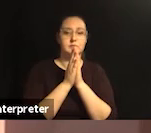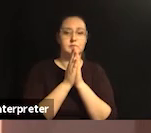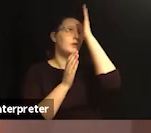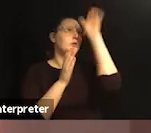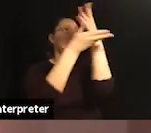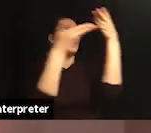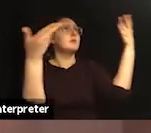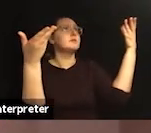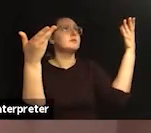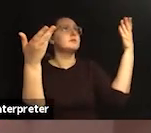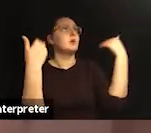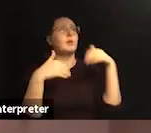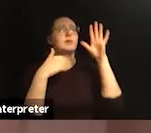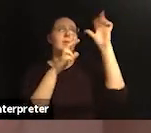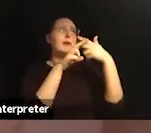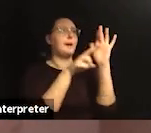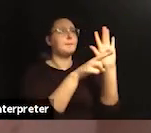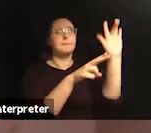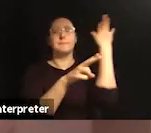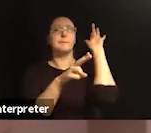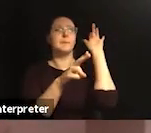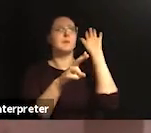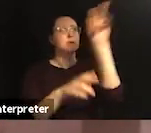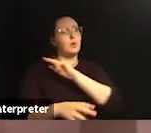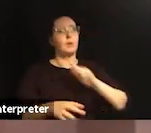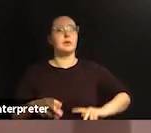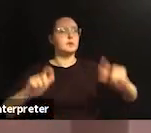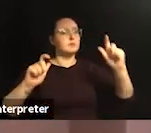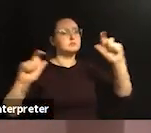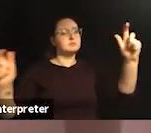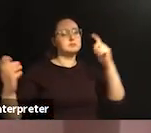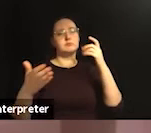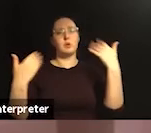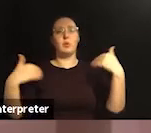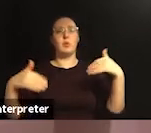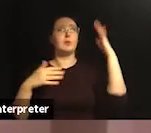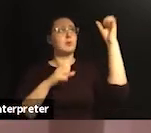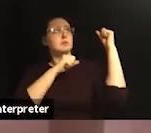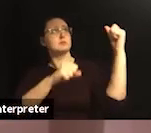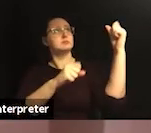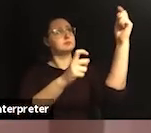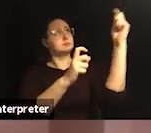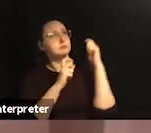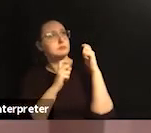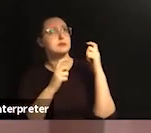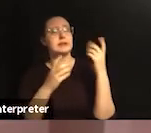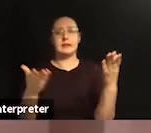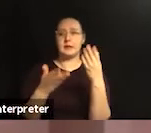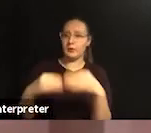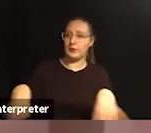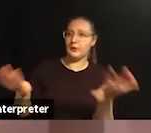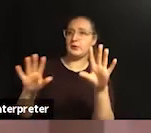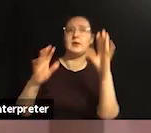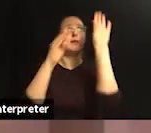name. Your kingdom come, your will be done, on earth as in heaven. Give us